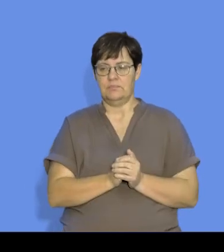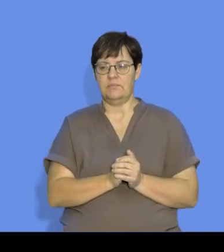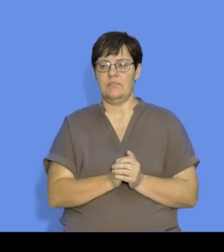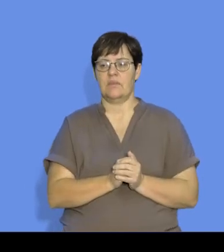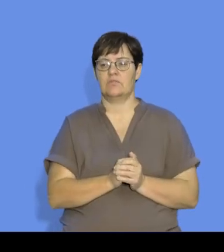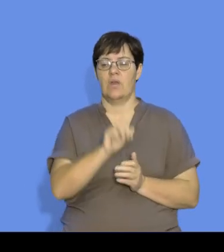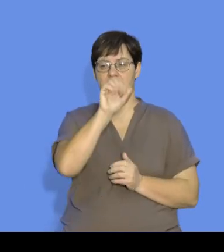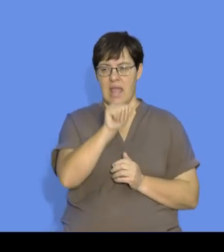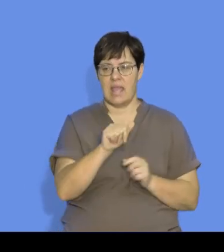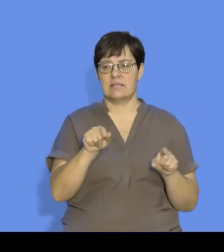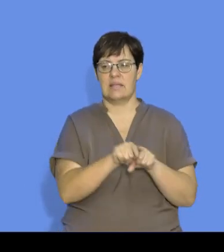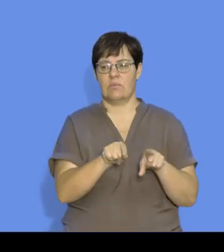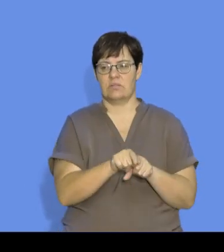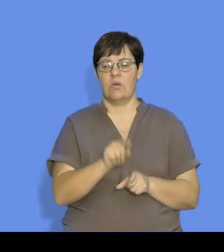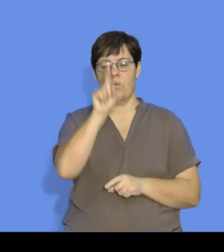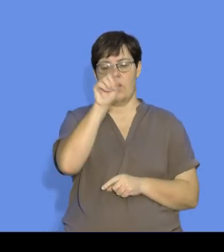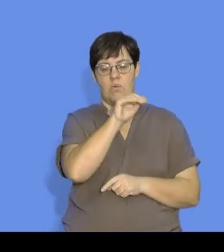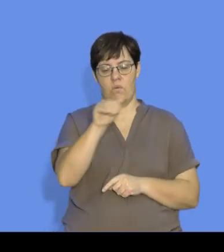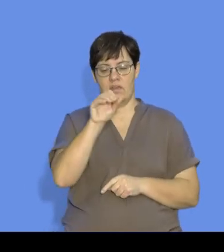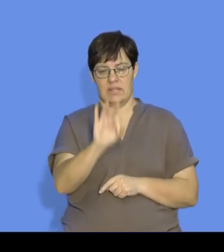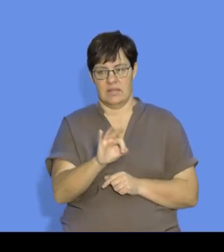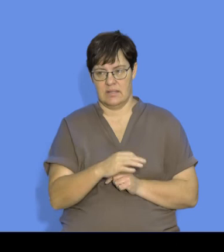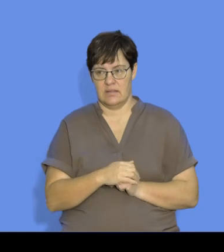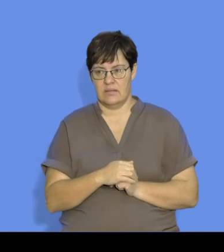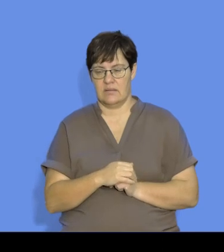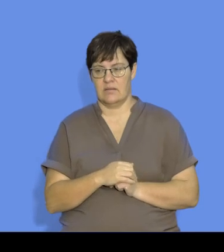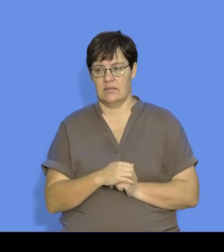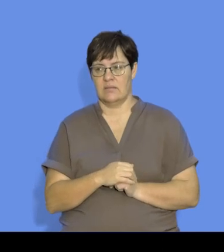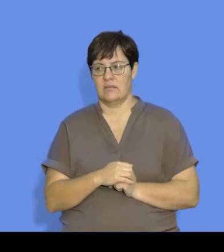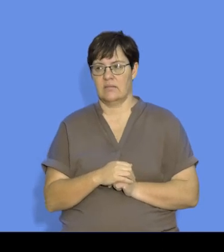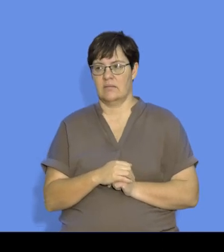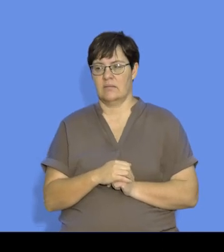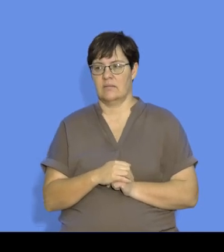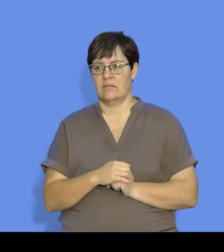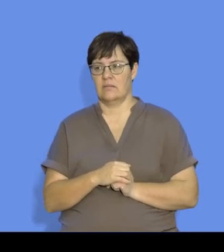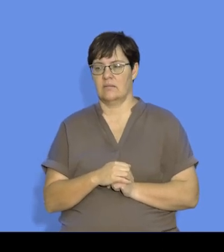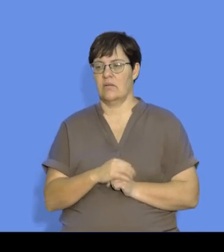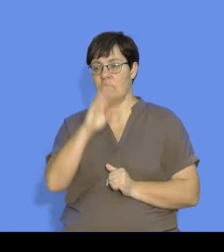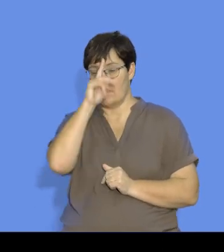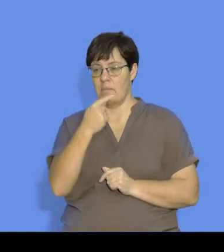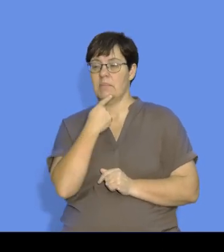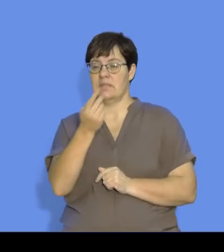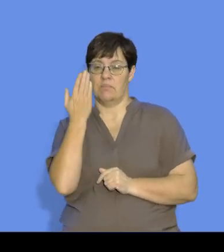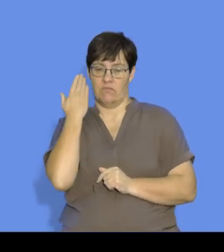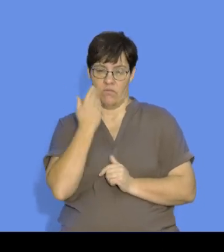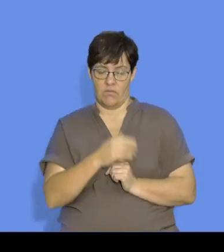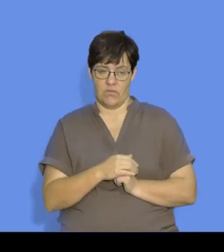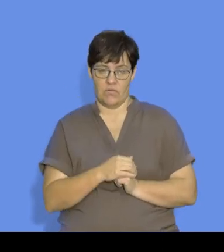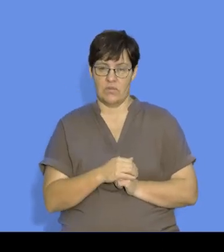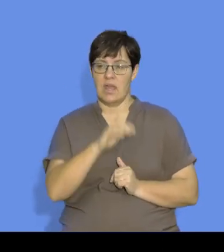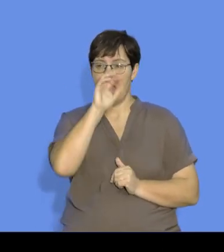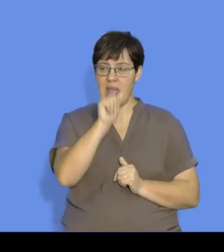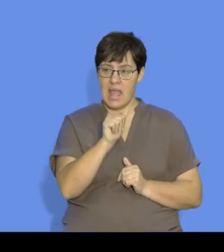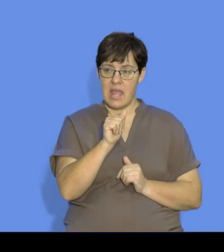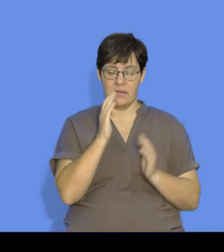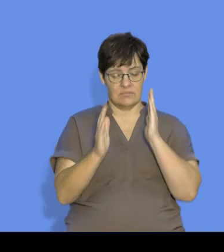make a to be equals to 1 over 3. Excuse me, remember what I said. I said a